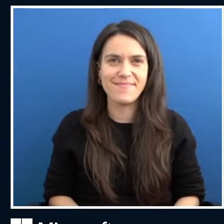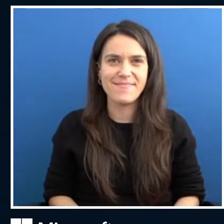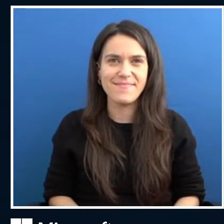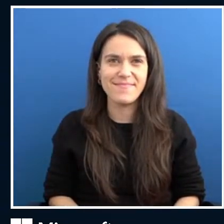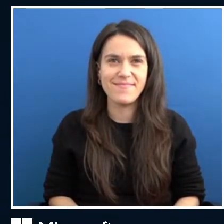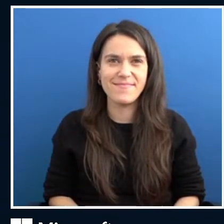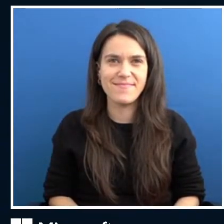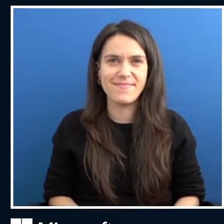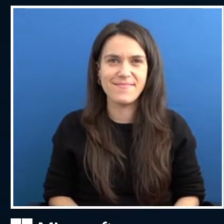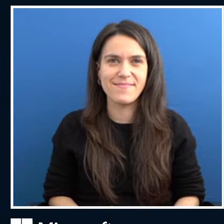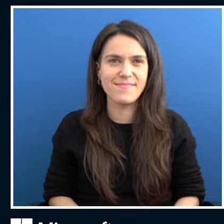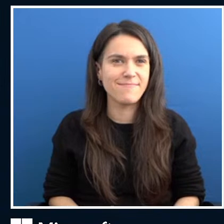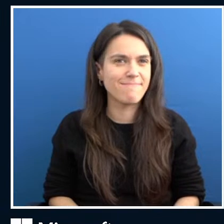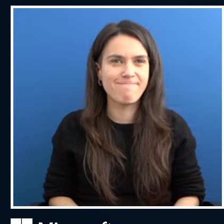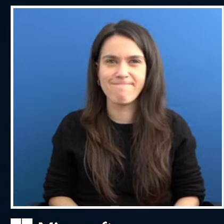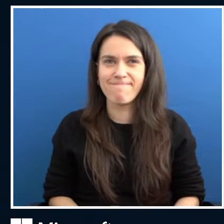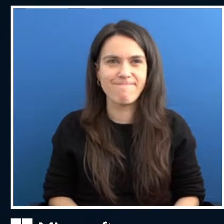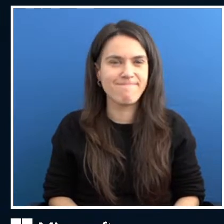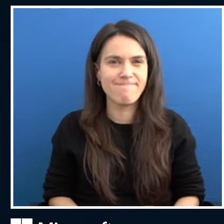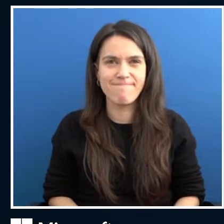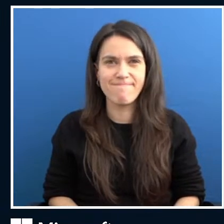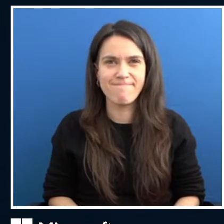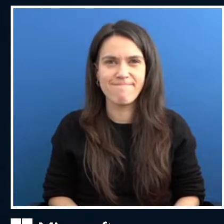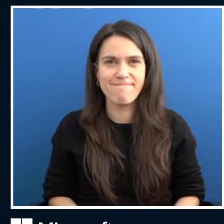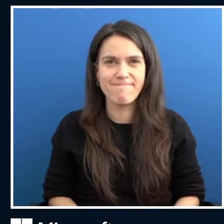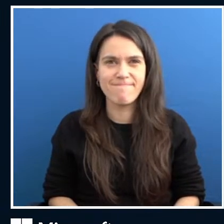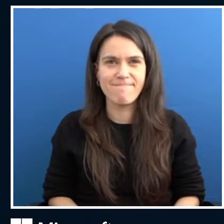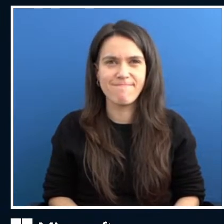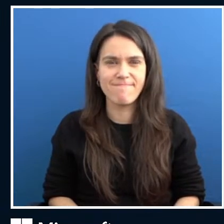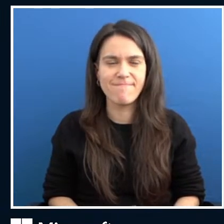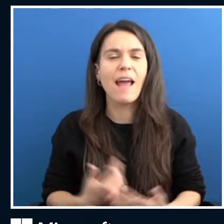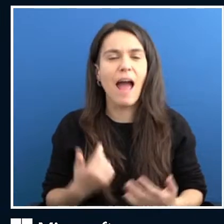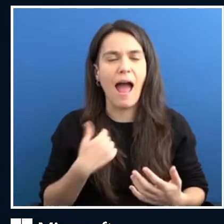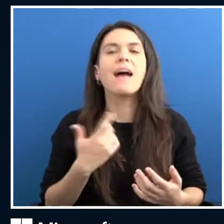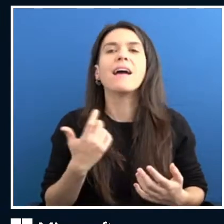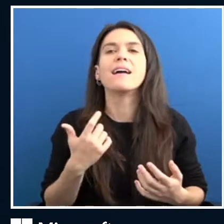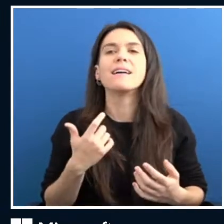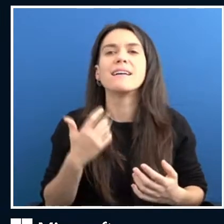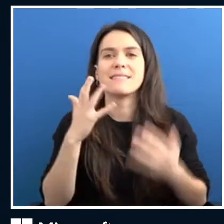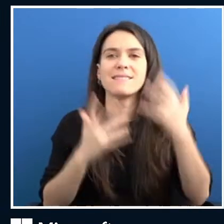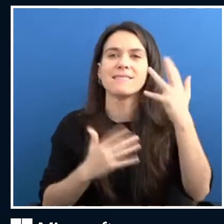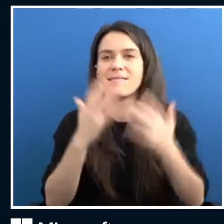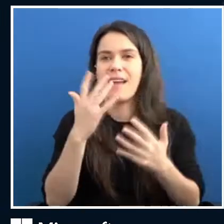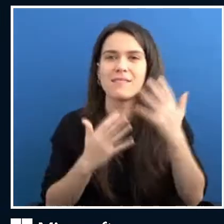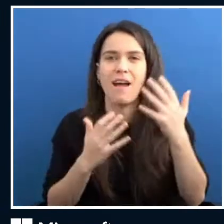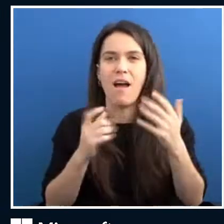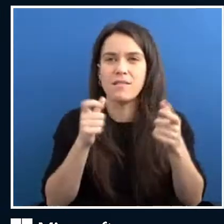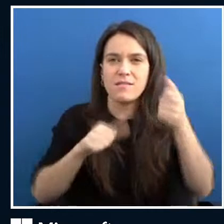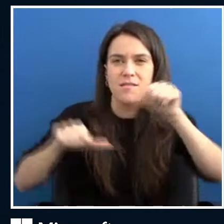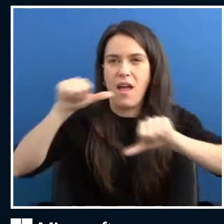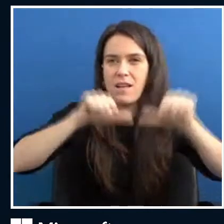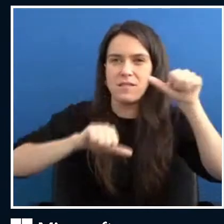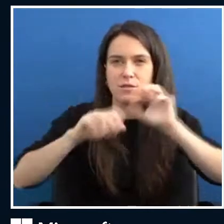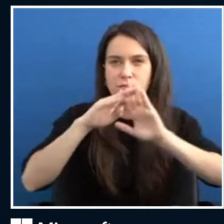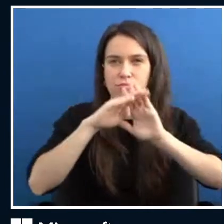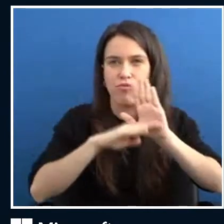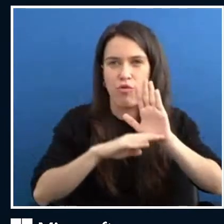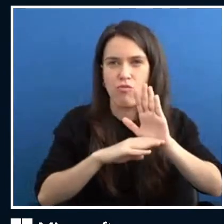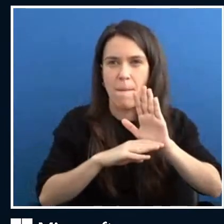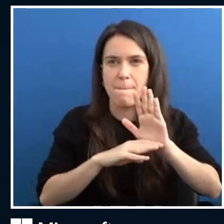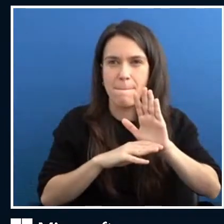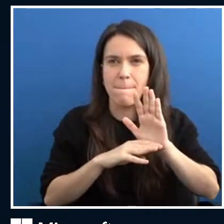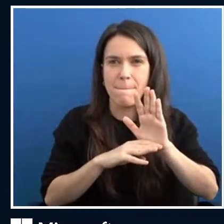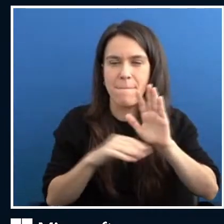My name is Noah Gift. I teach at Duke's data science program, MIDS, and also at Northwestern. And most of my focus is around